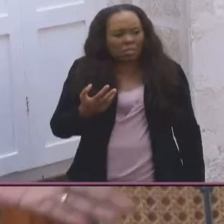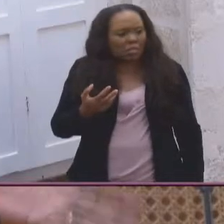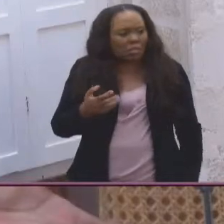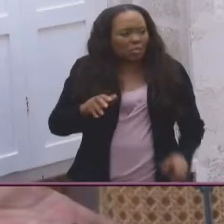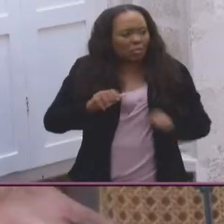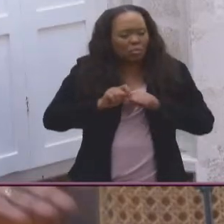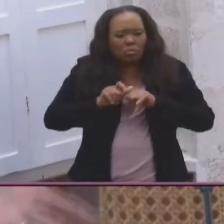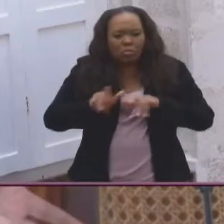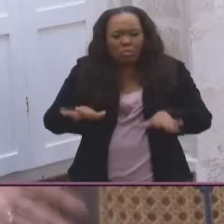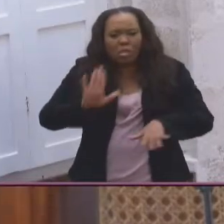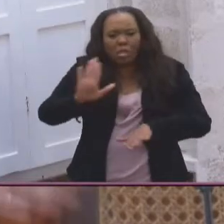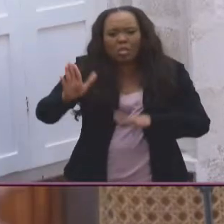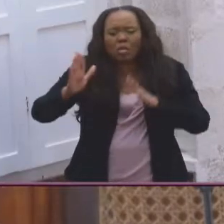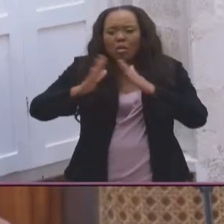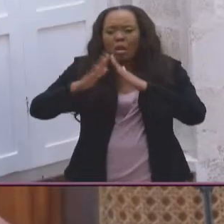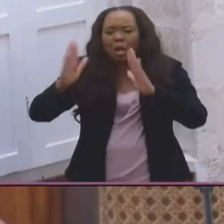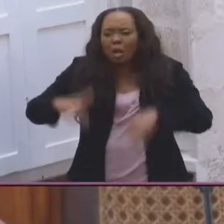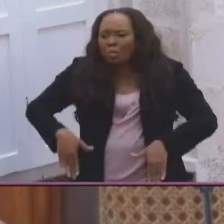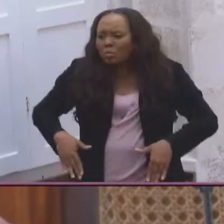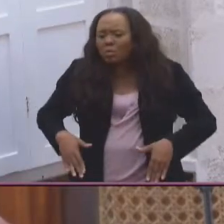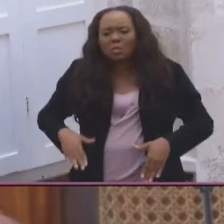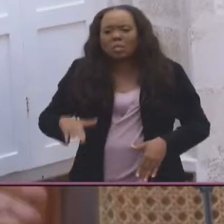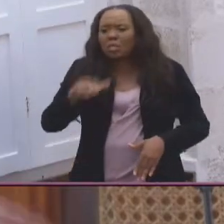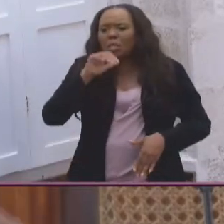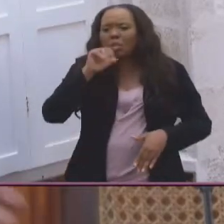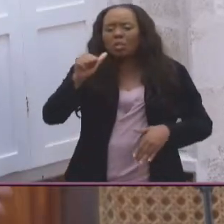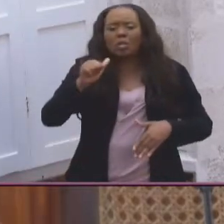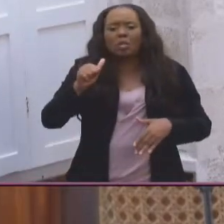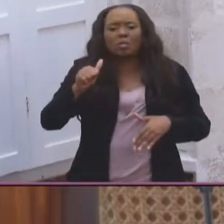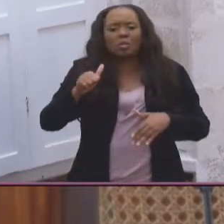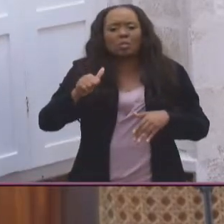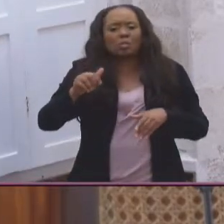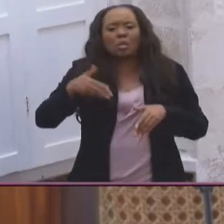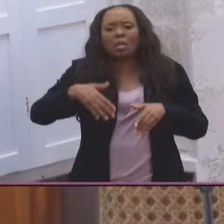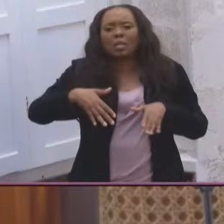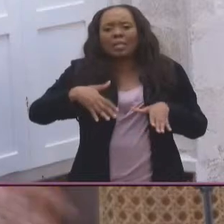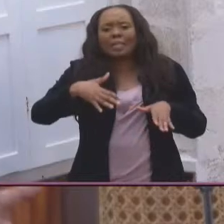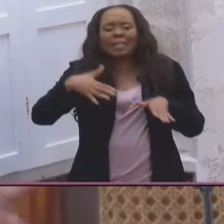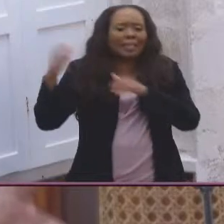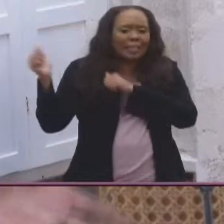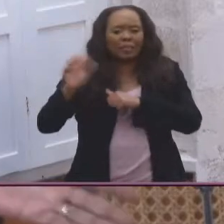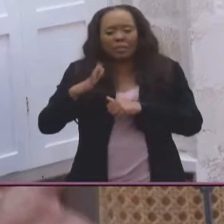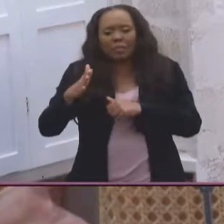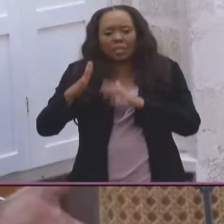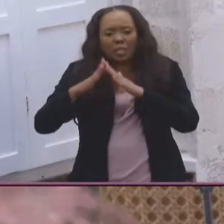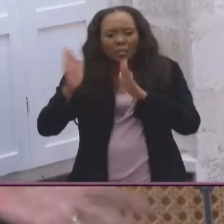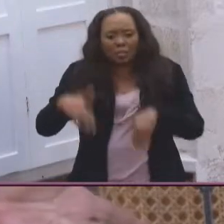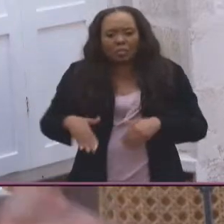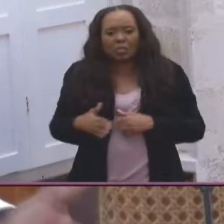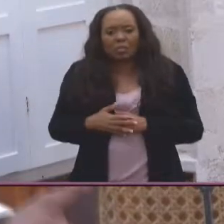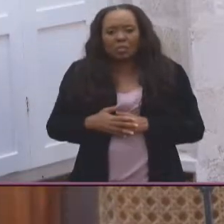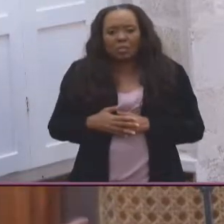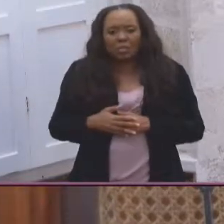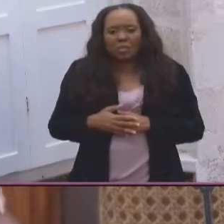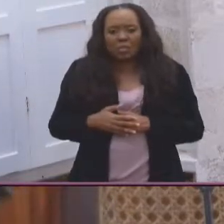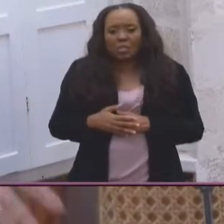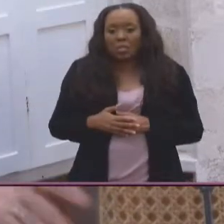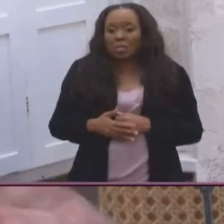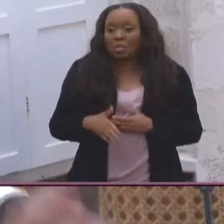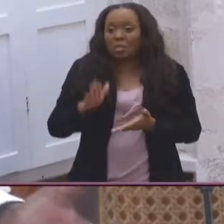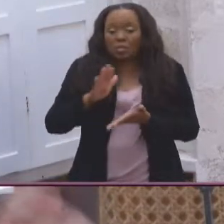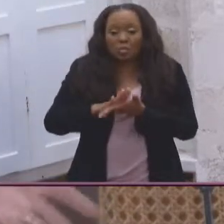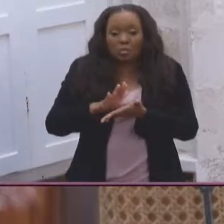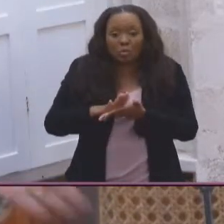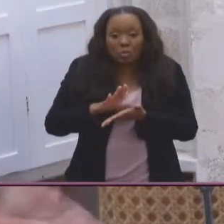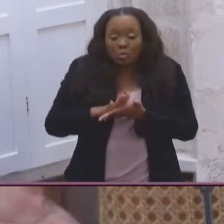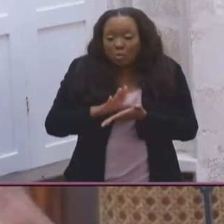Schools invariably have votes that they can use. School boards have votes that they can use. Primary